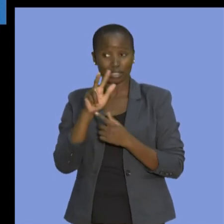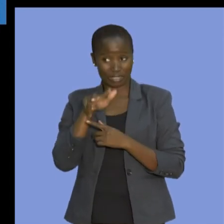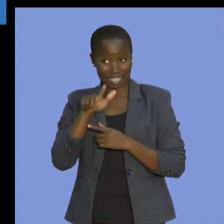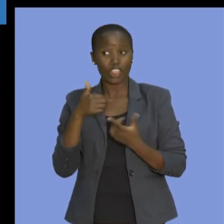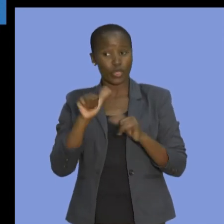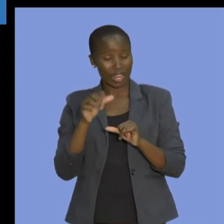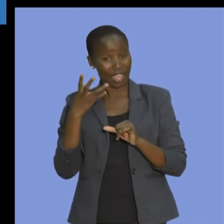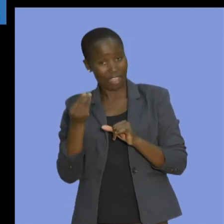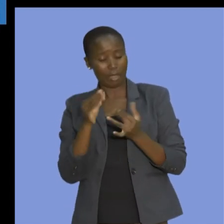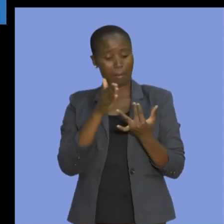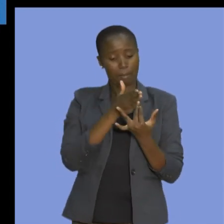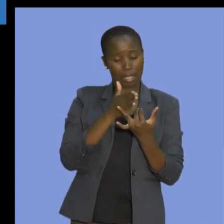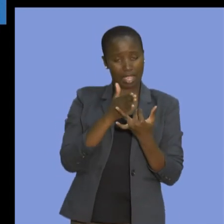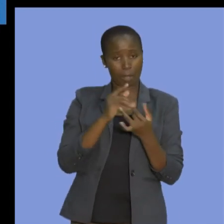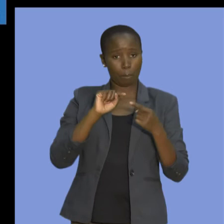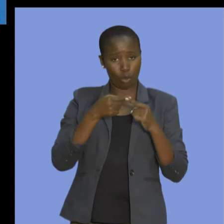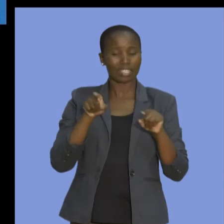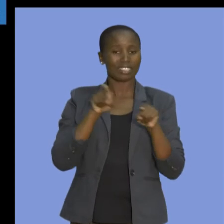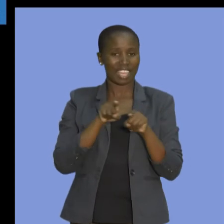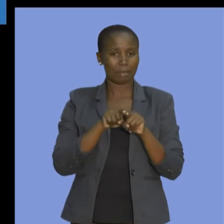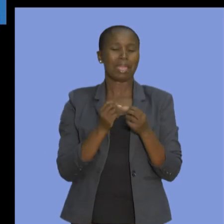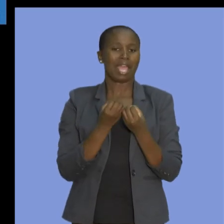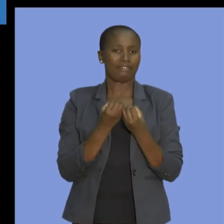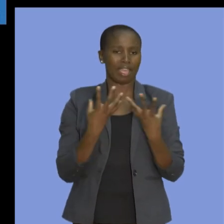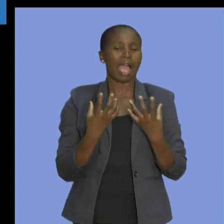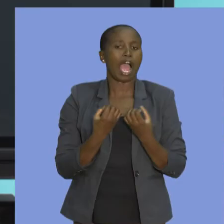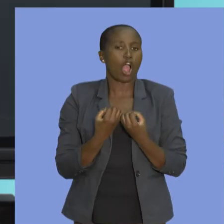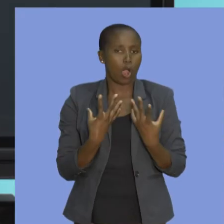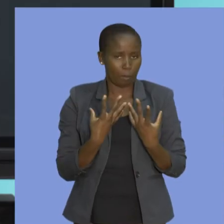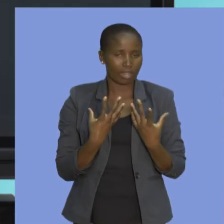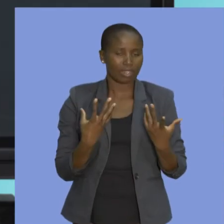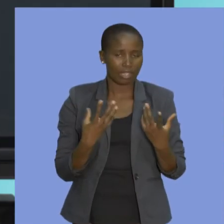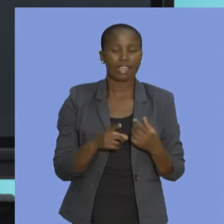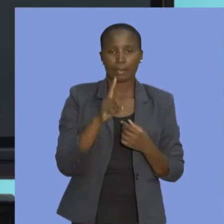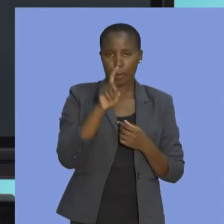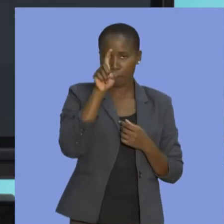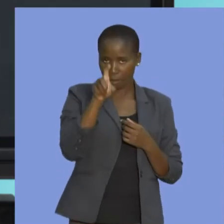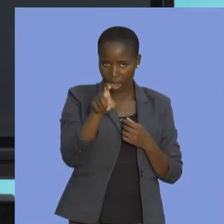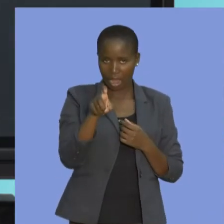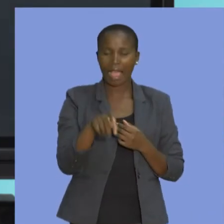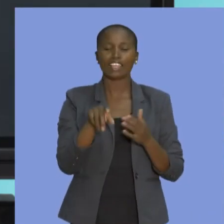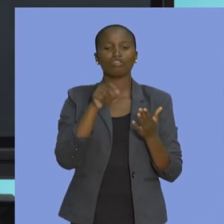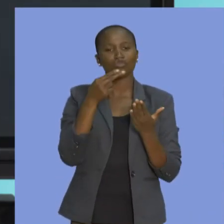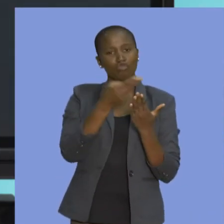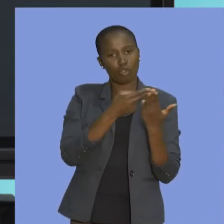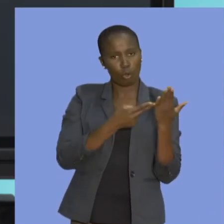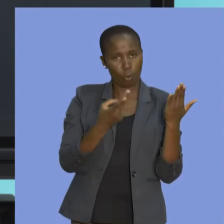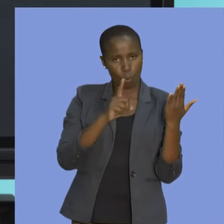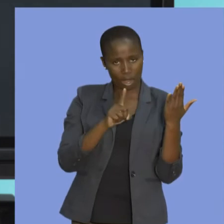our frequency. So what are we going to do? We have to draw the midpoint and